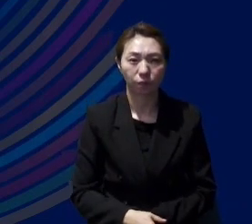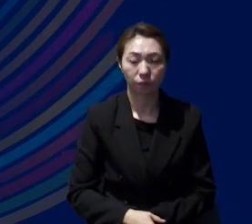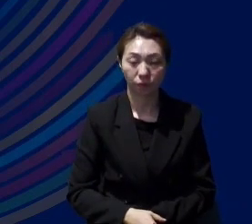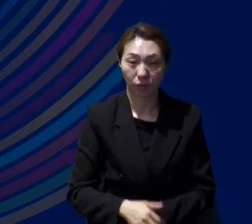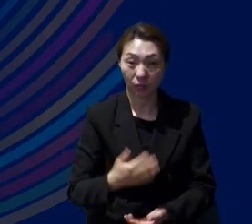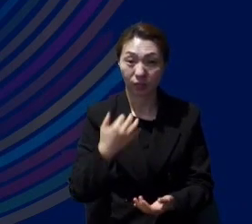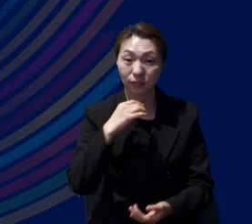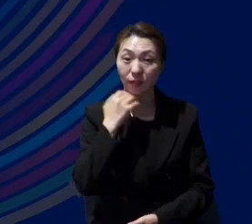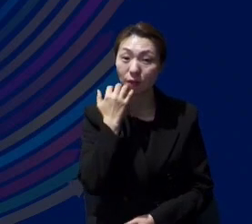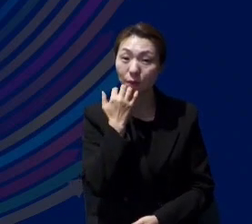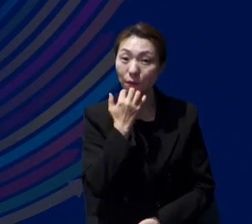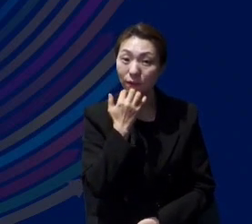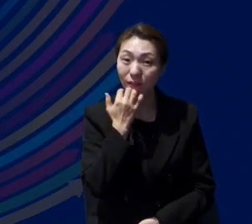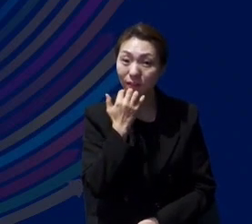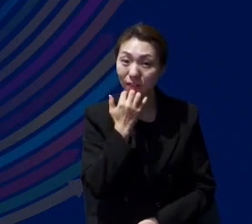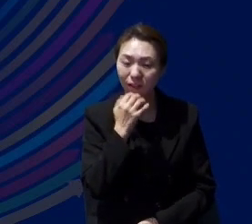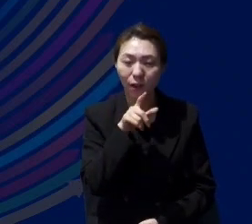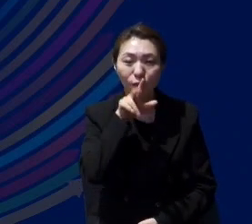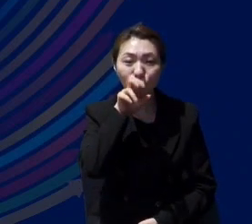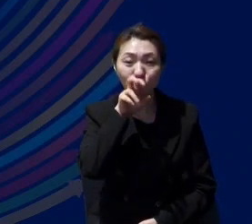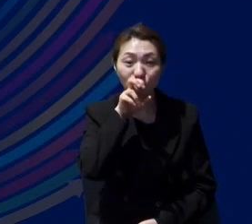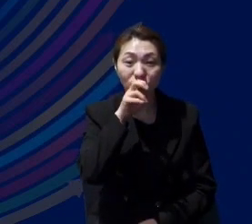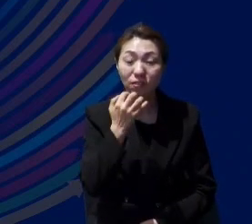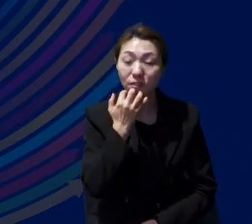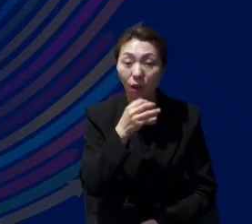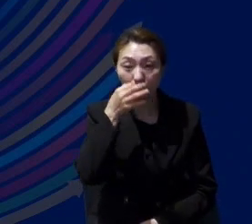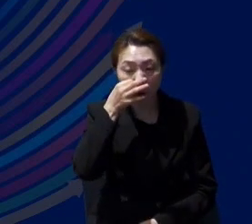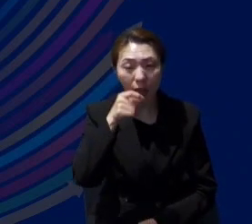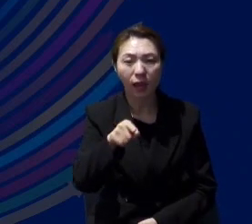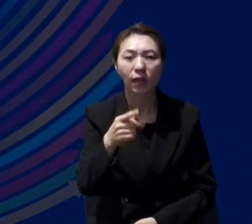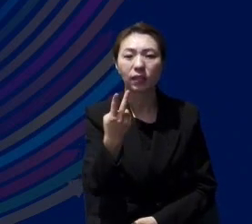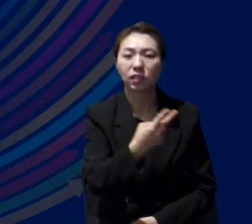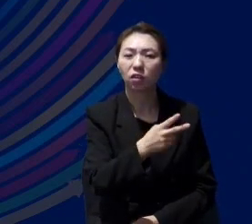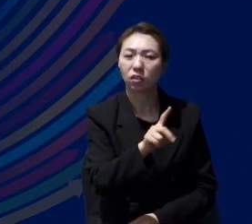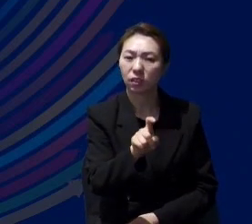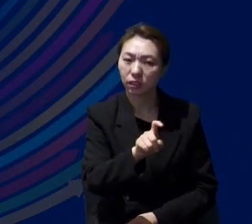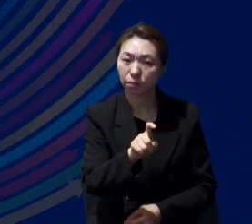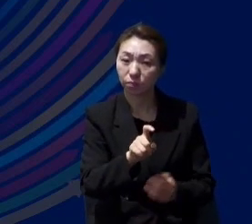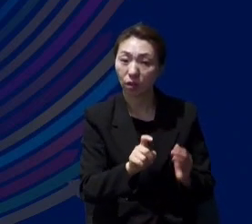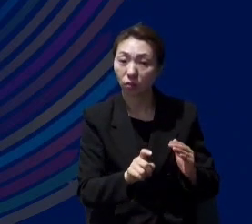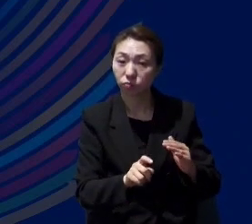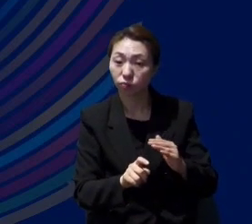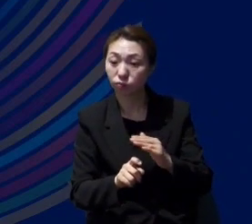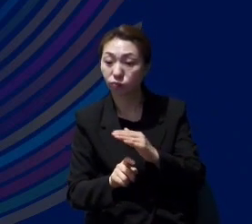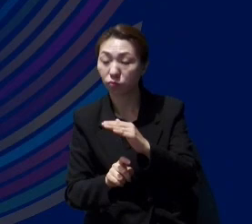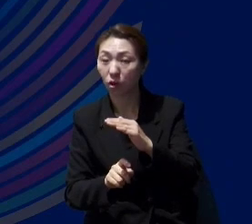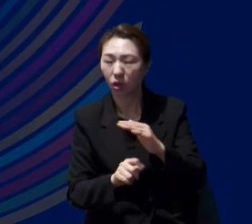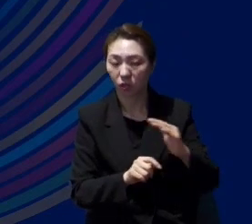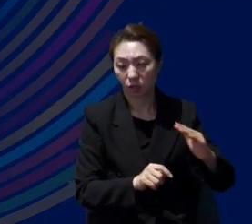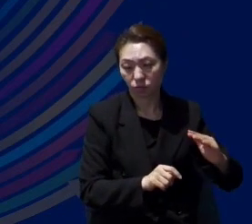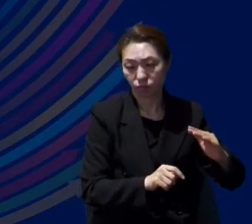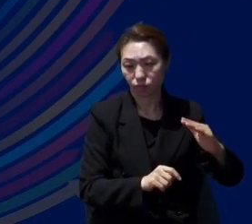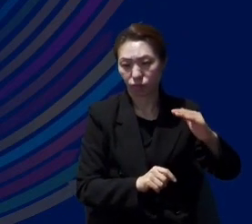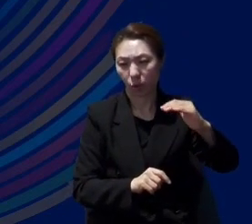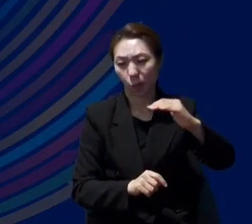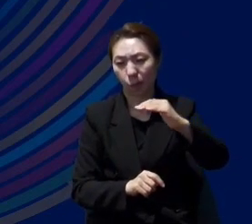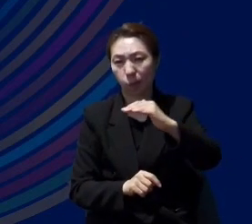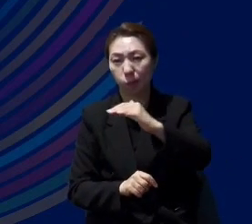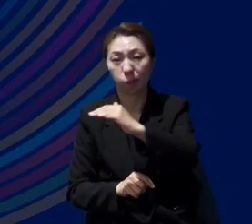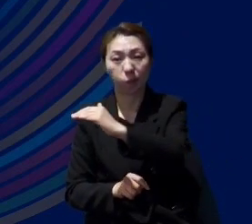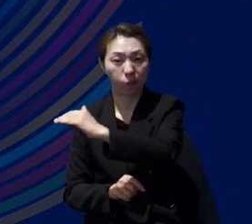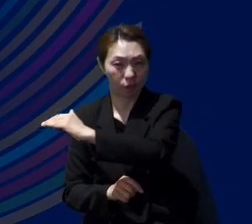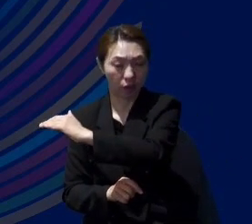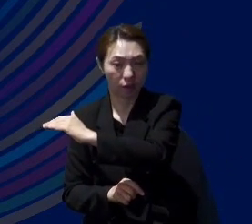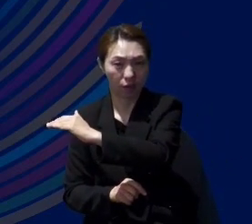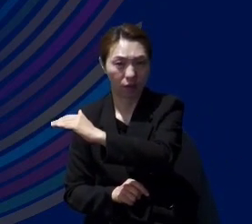it basically just leveled out between 2010 and 2019. And then when you look at the lines for all of the other racial and ethnic